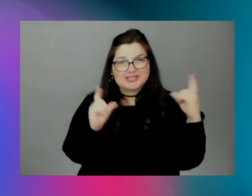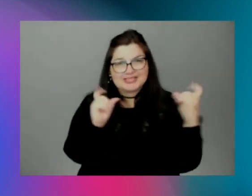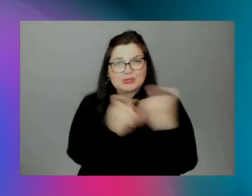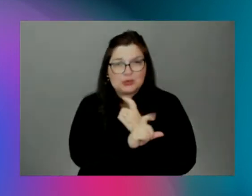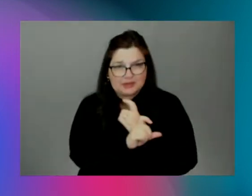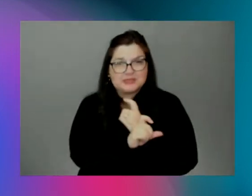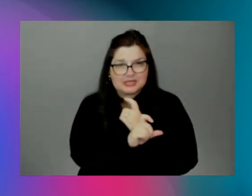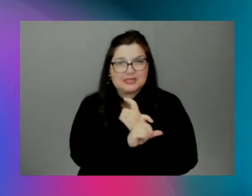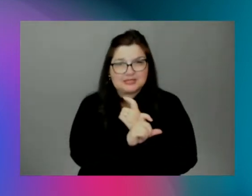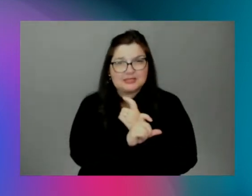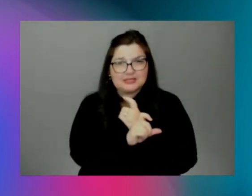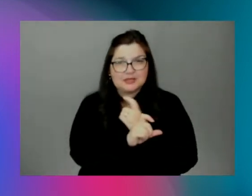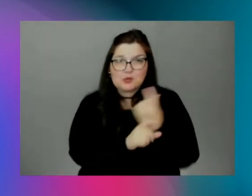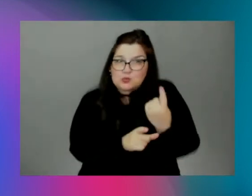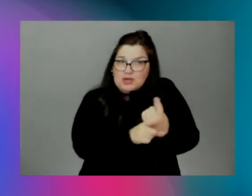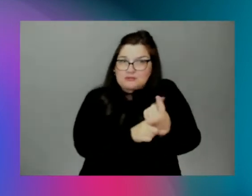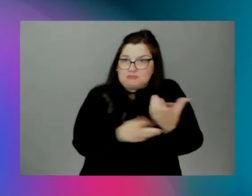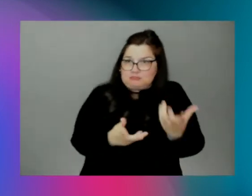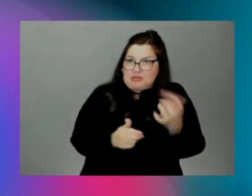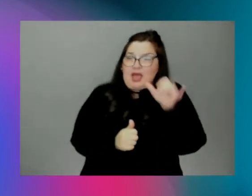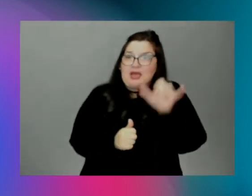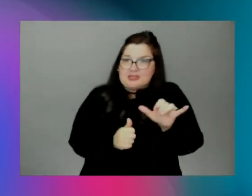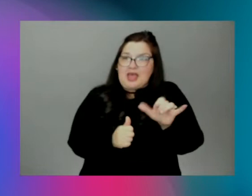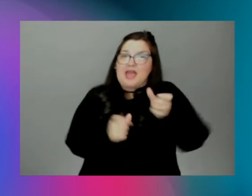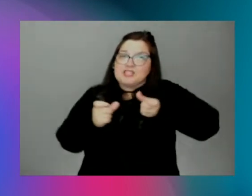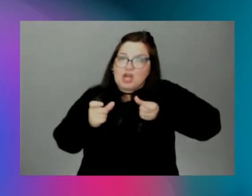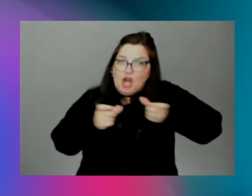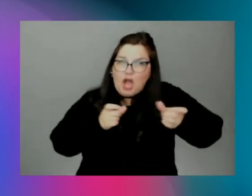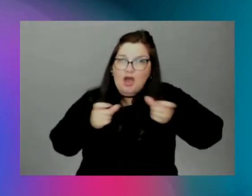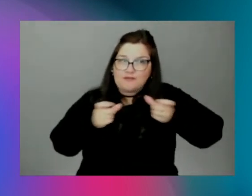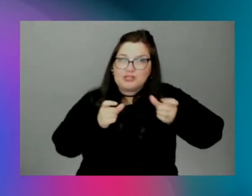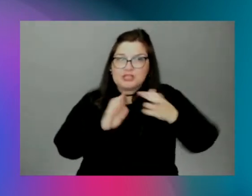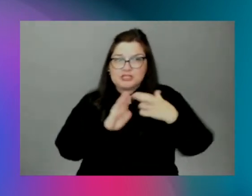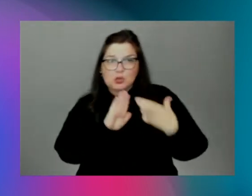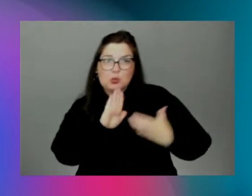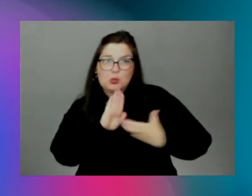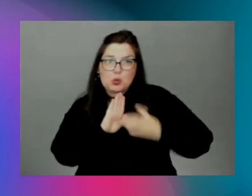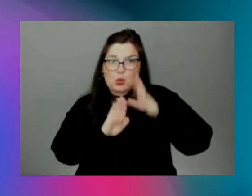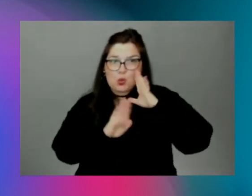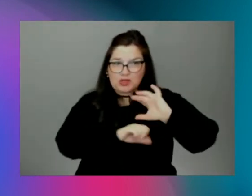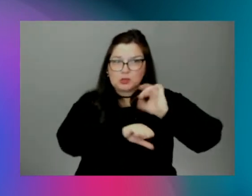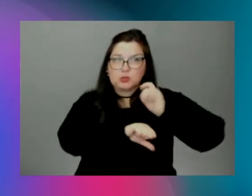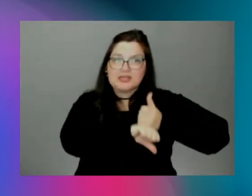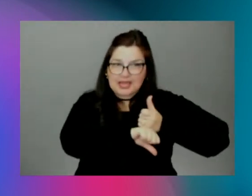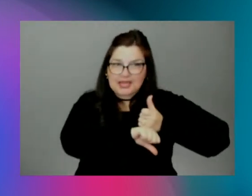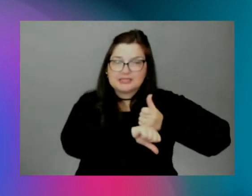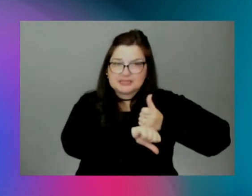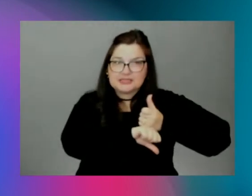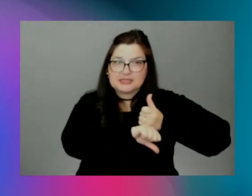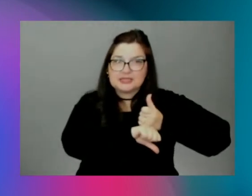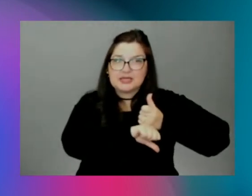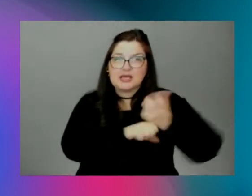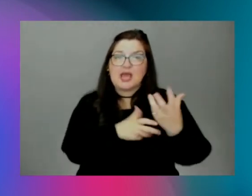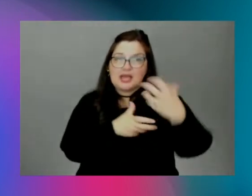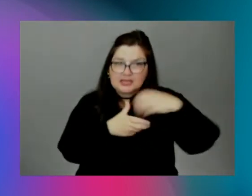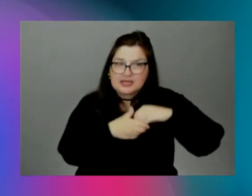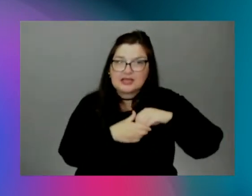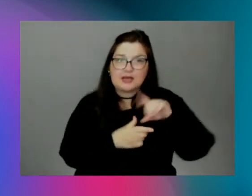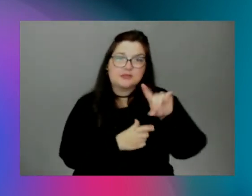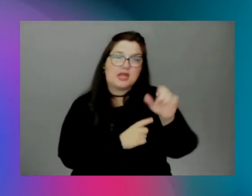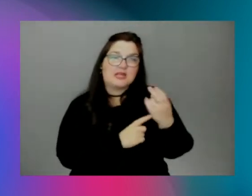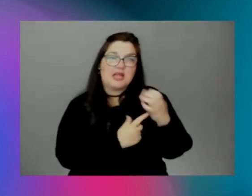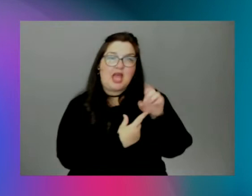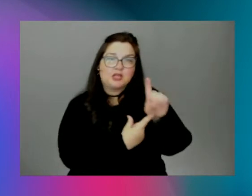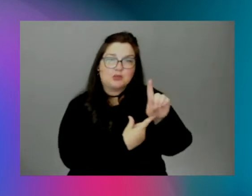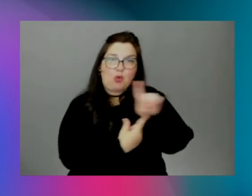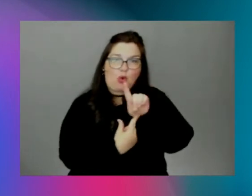is the governance kind of a rule they're going to create it. And then it comes with a dashboard where they can